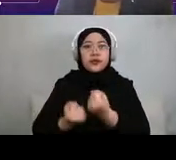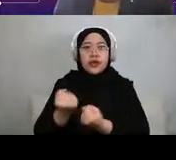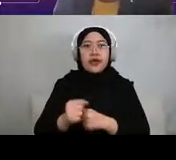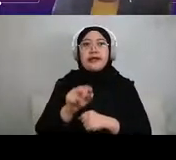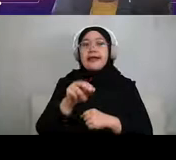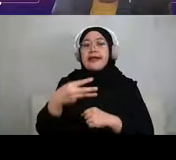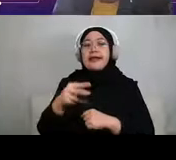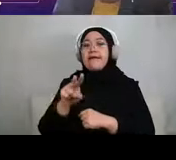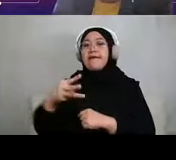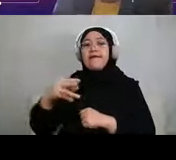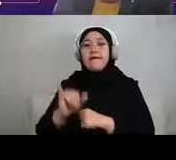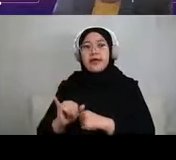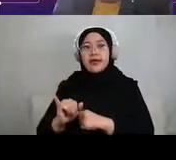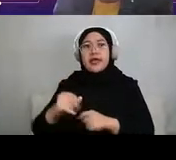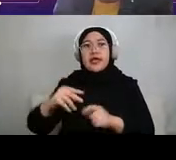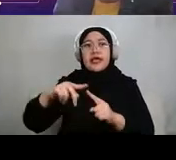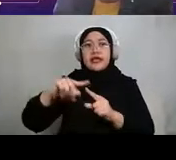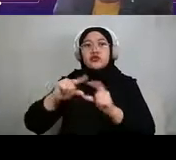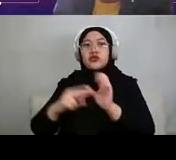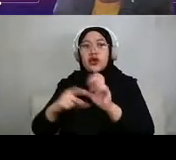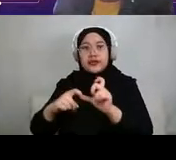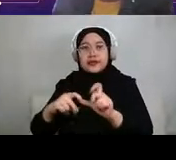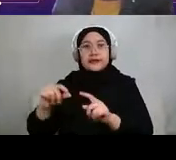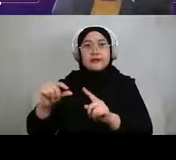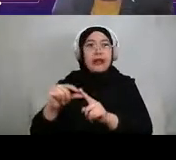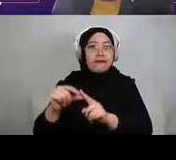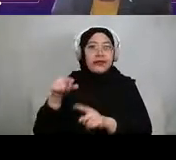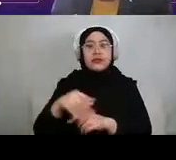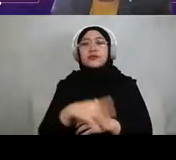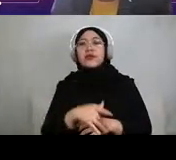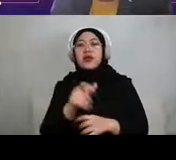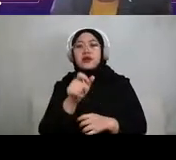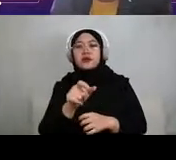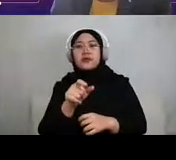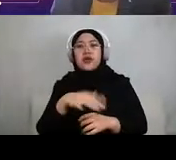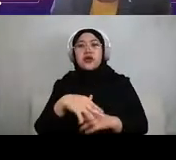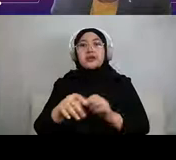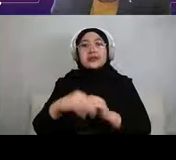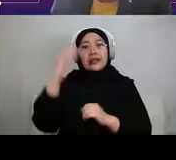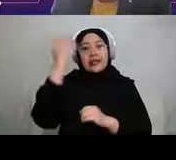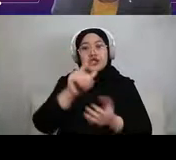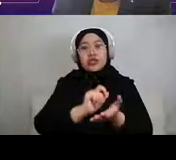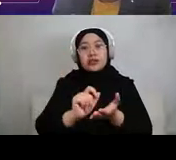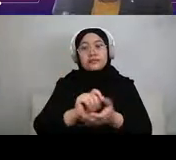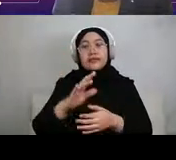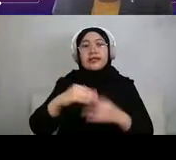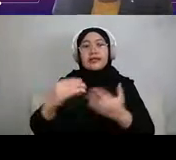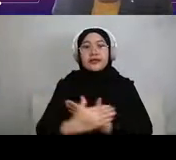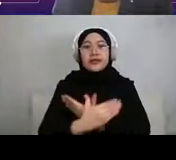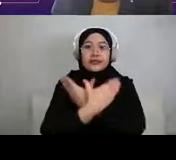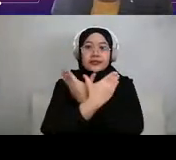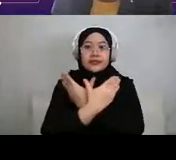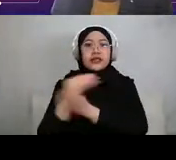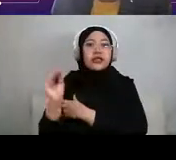operator. I request TransJakarta also to please note this. Electric buses are capital sensitive, capital